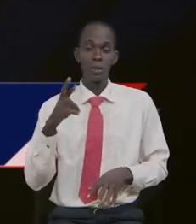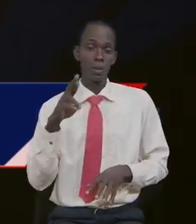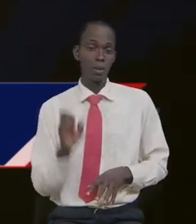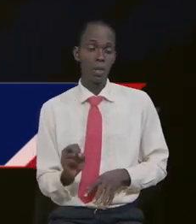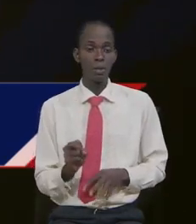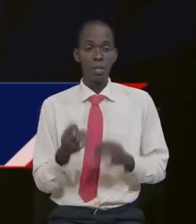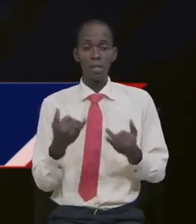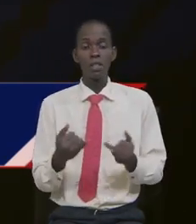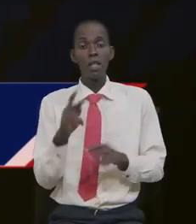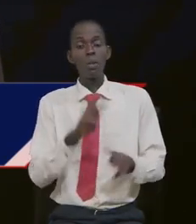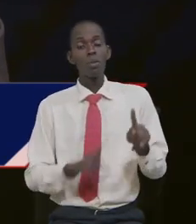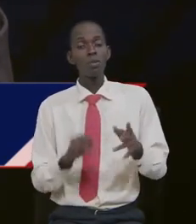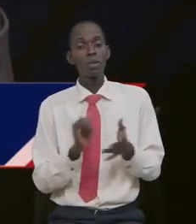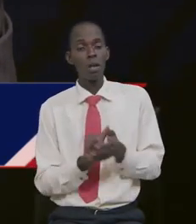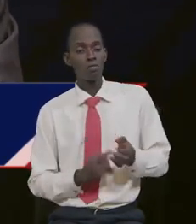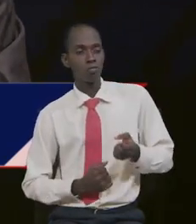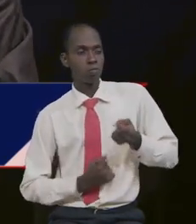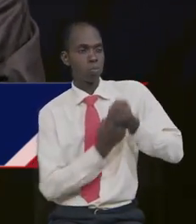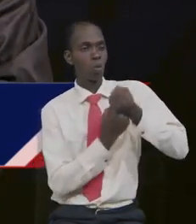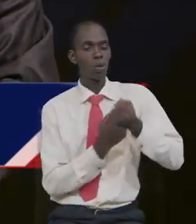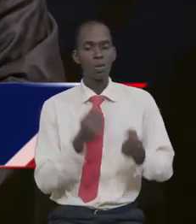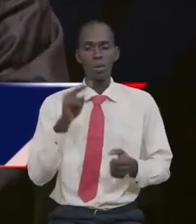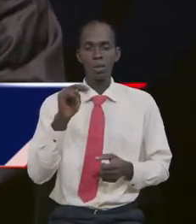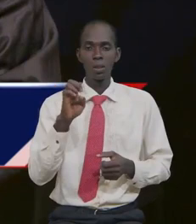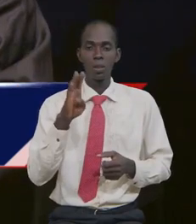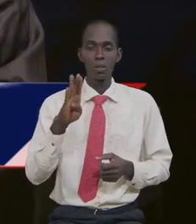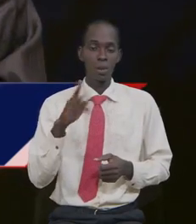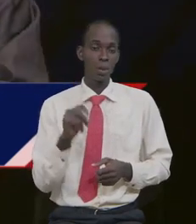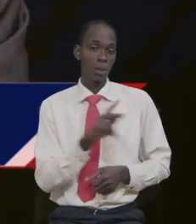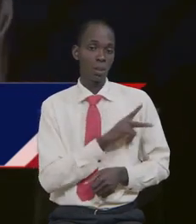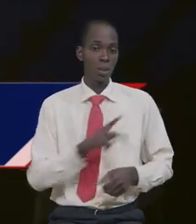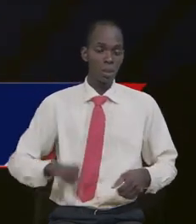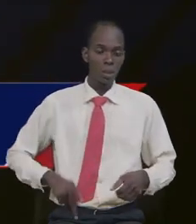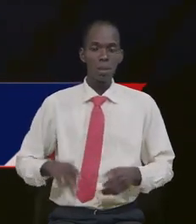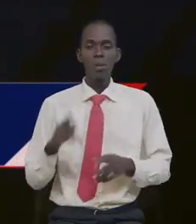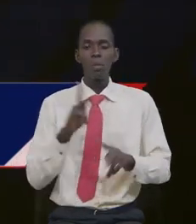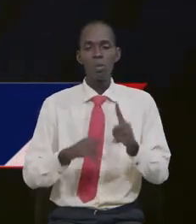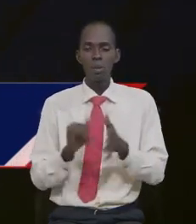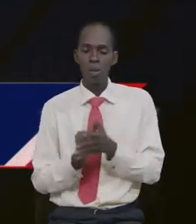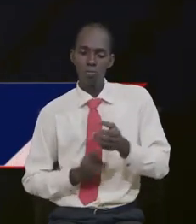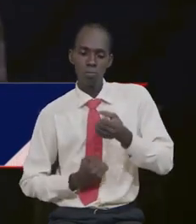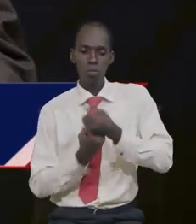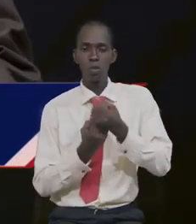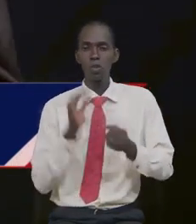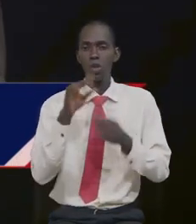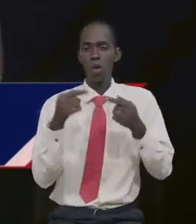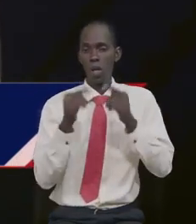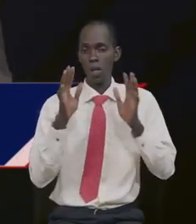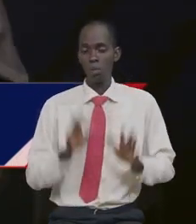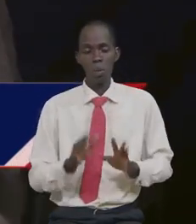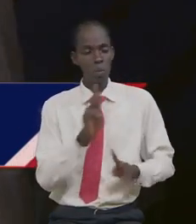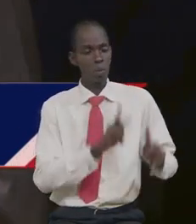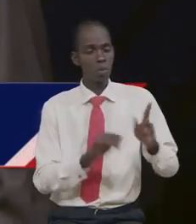support Nebuchadnezzar, and they support the persecutors, and they support the reason